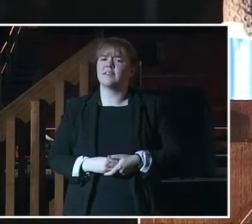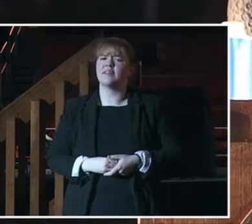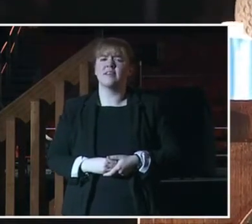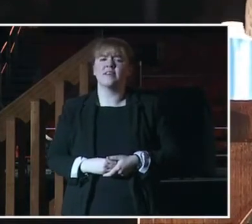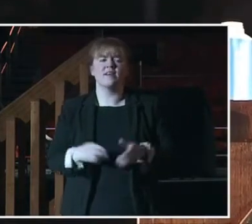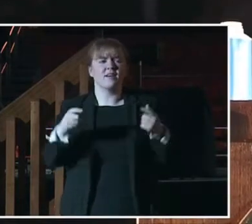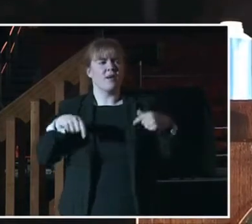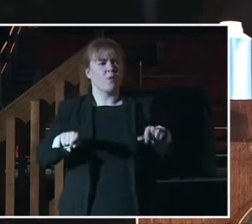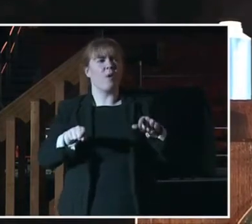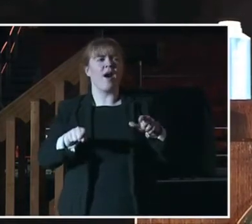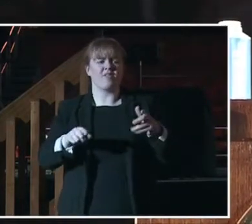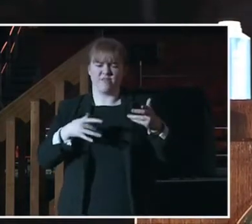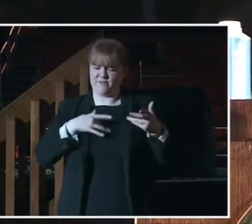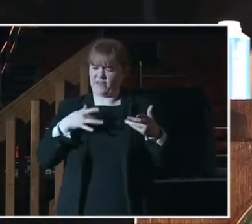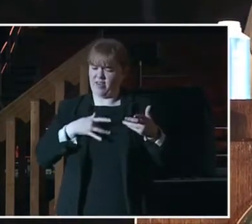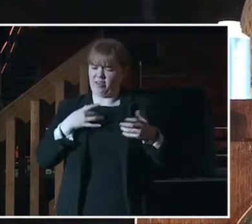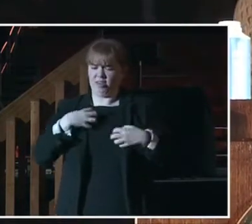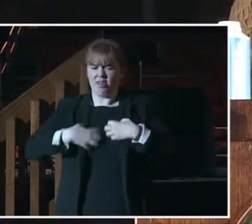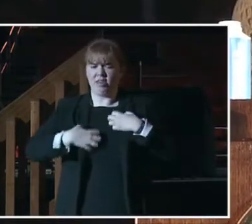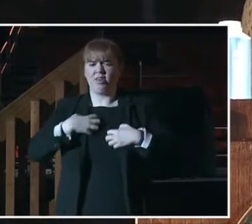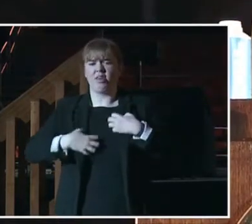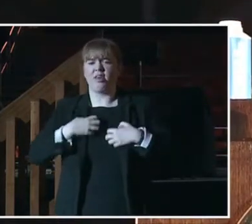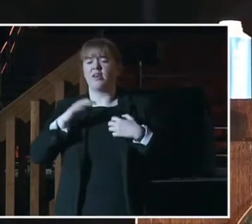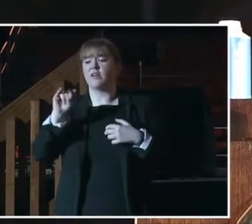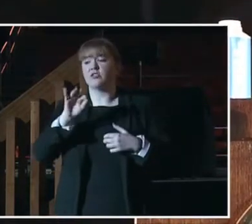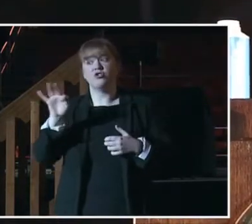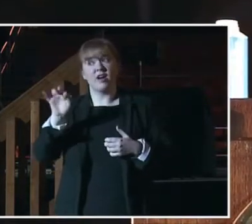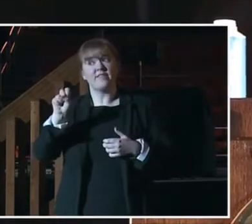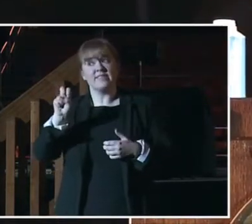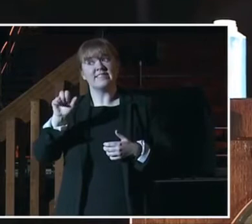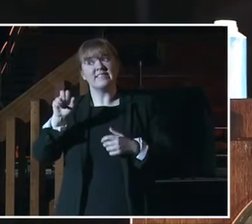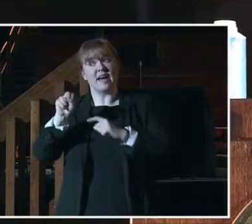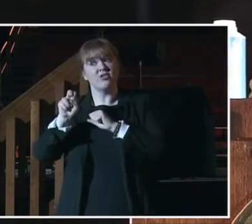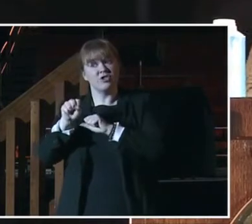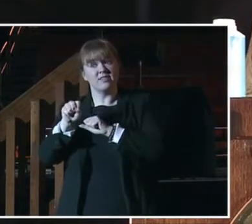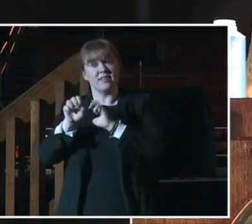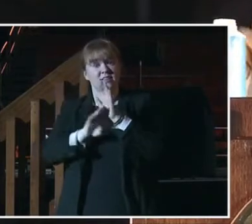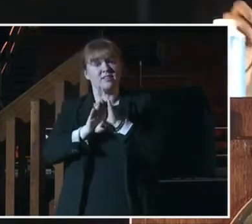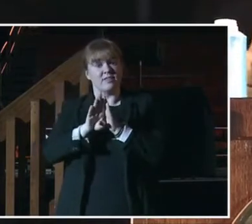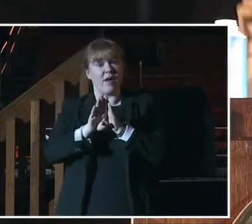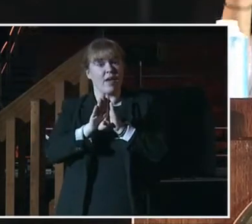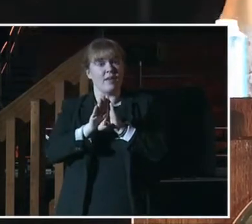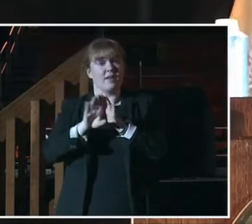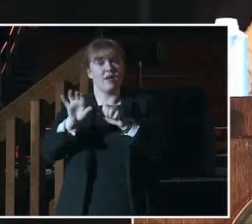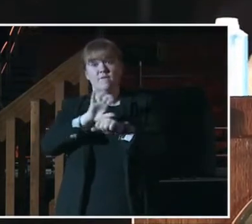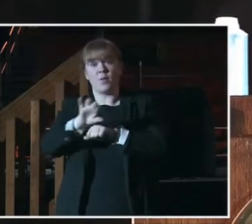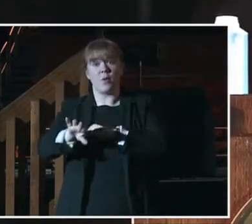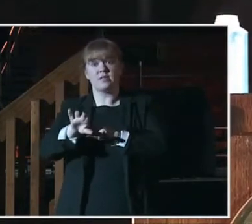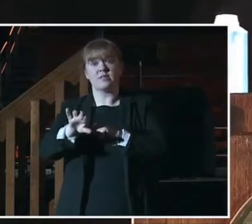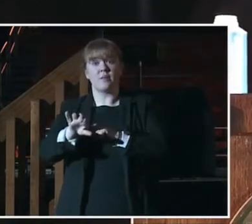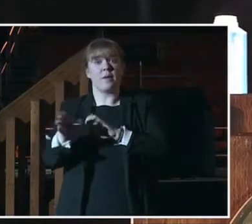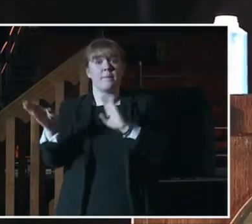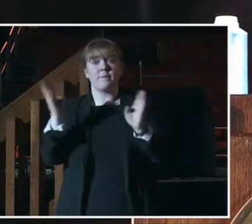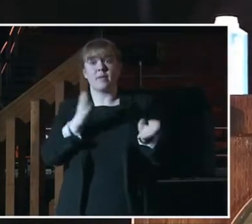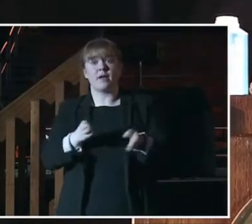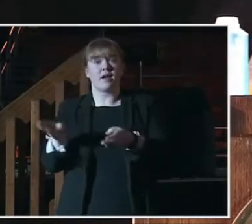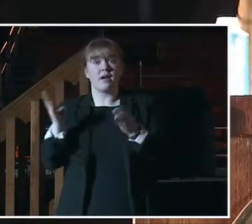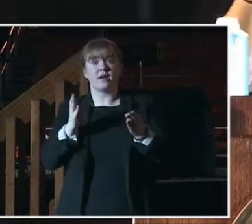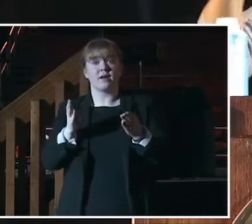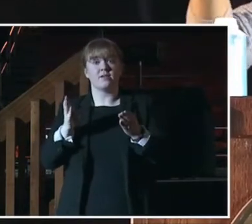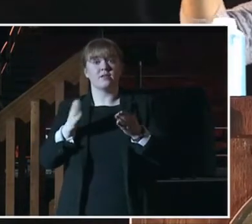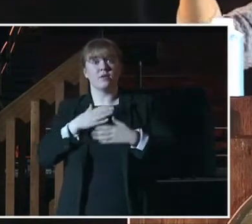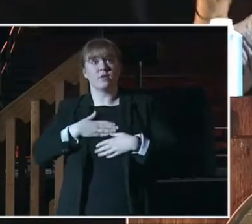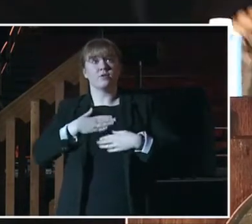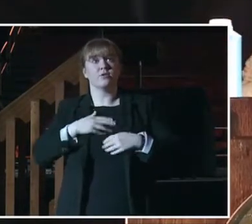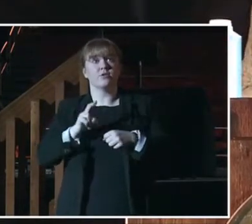While you're in your feelings, Jeff Sessions is developing an enforcement plan against the recreational use of marijuana,